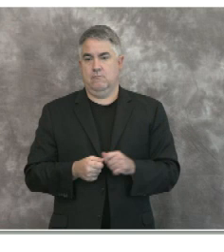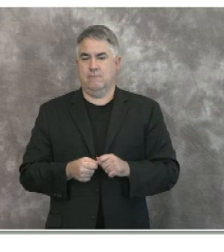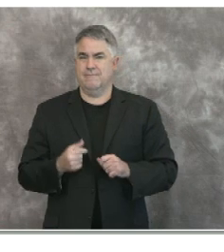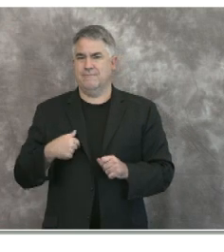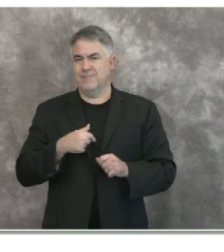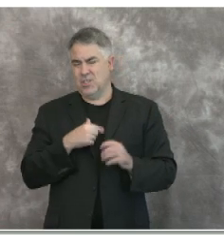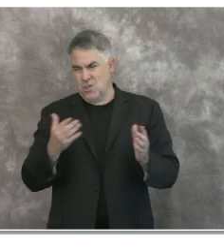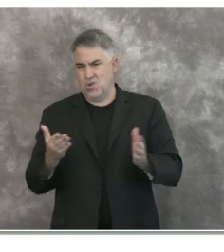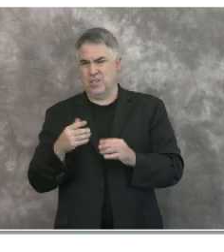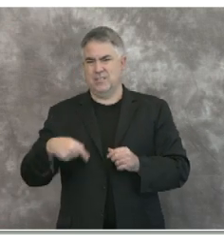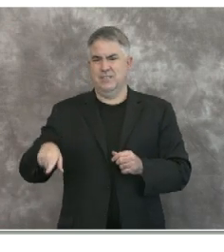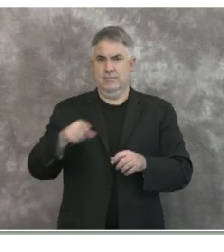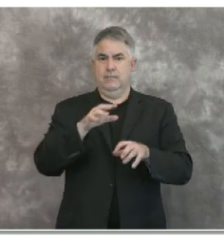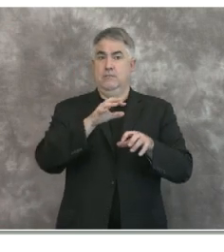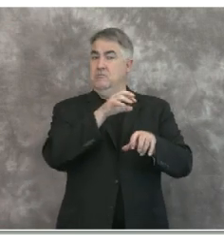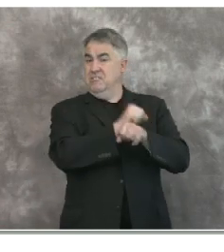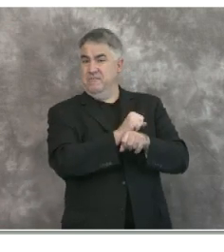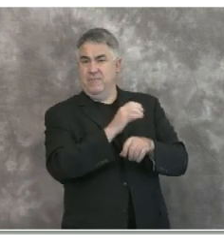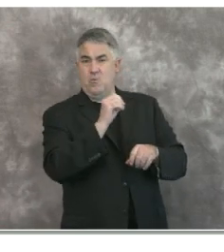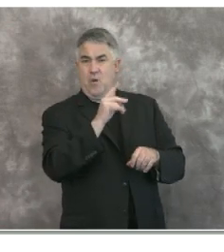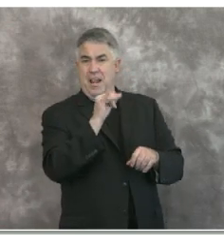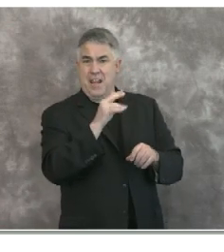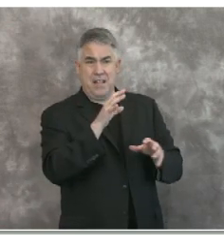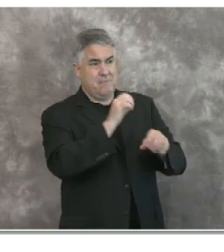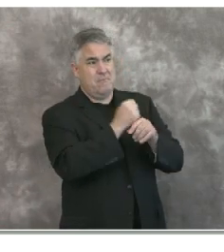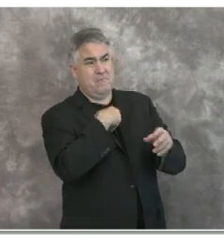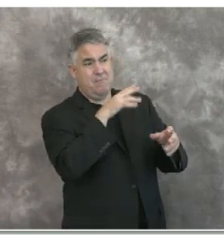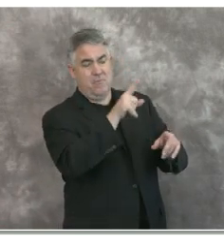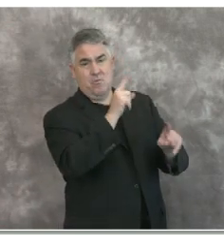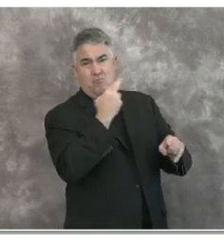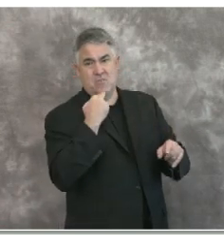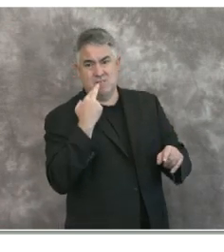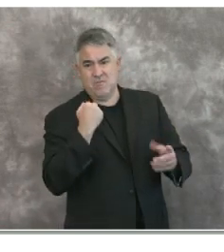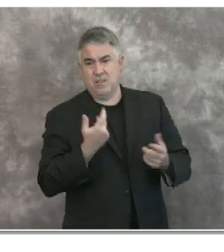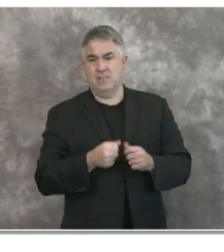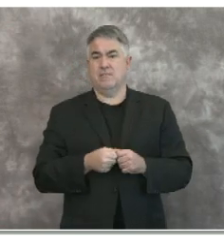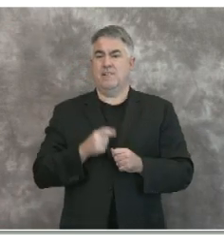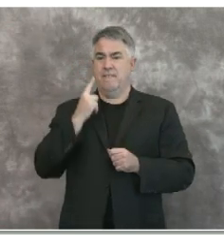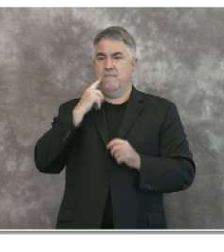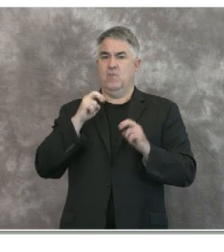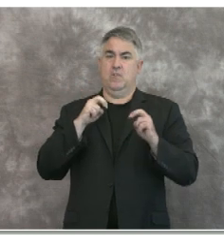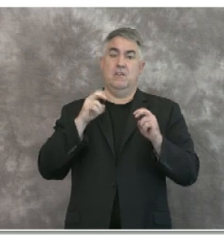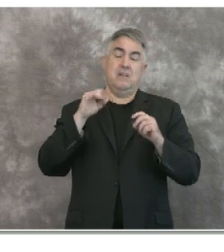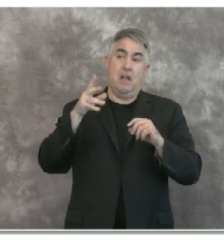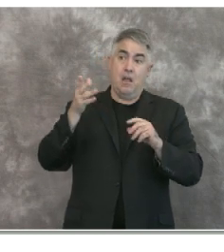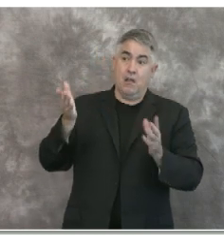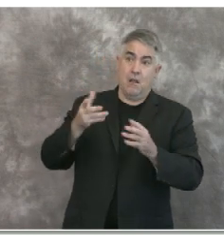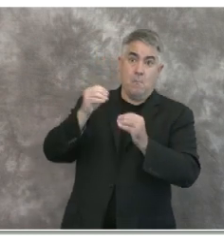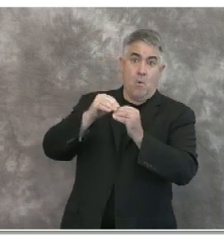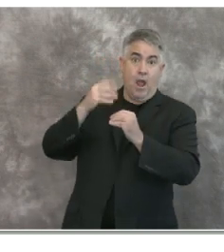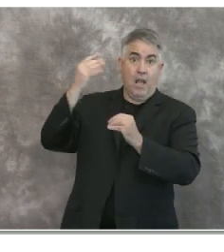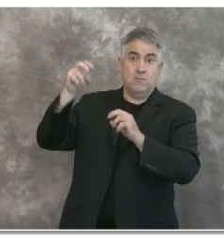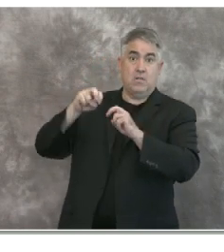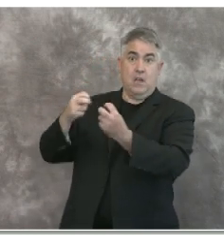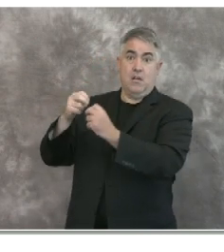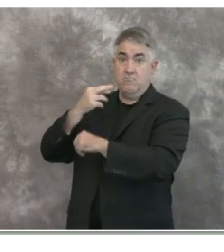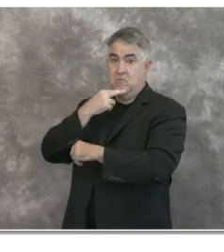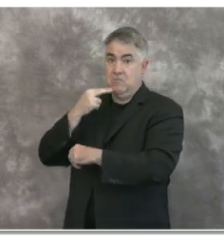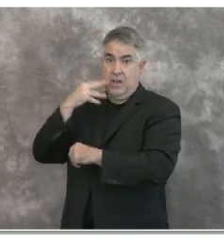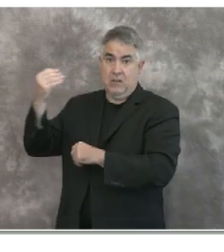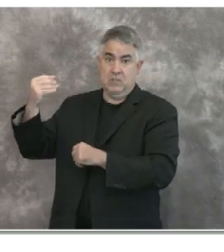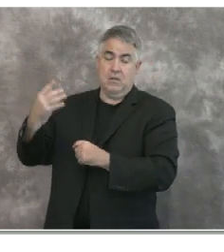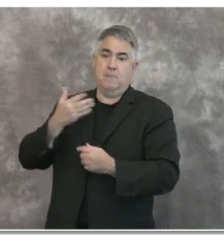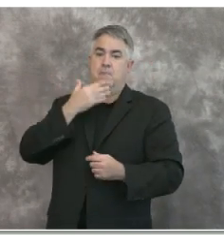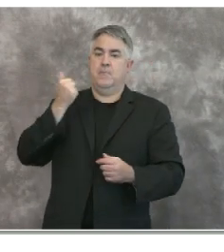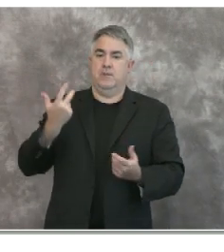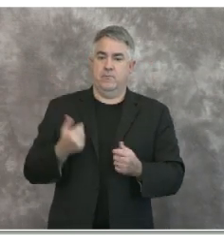expanded outdoor seating. You can go inside for in-dining. That is allowable. There's a series of things that will help protect us,